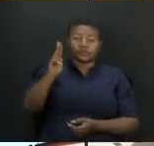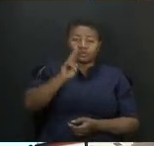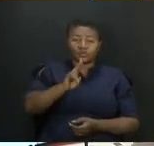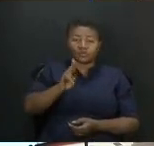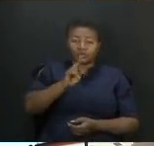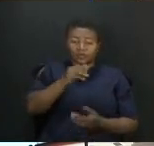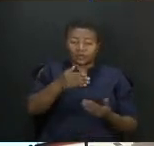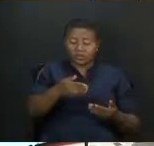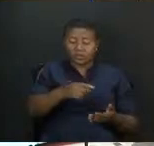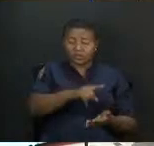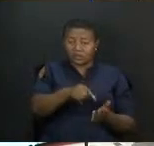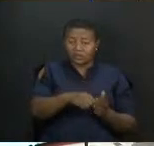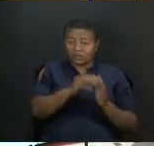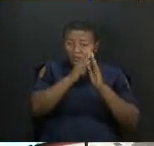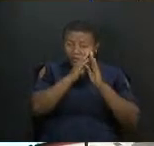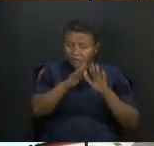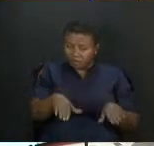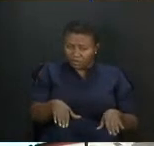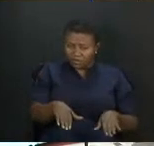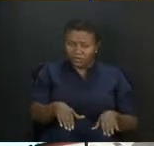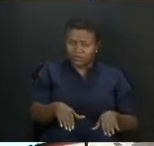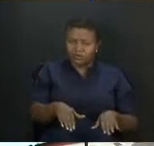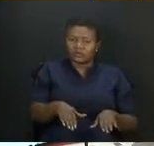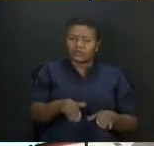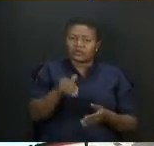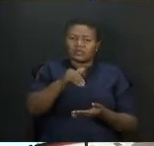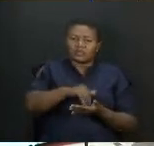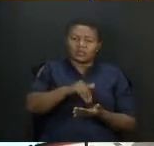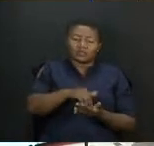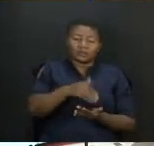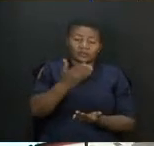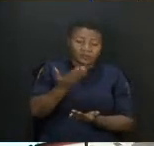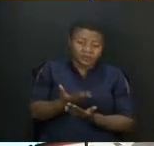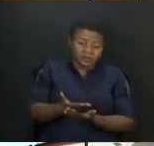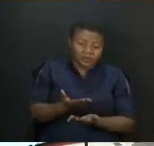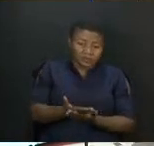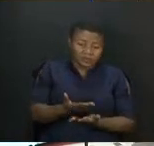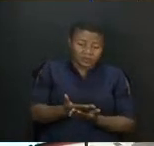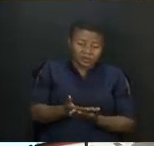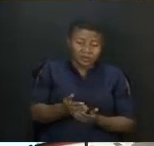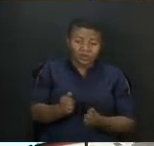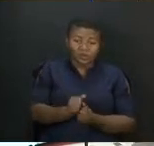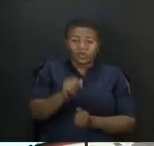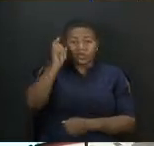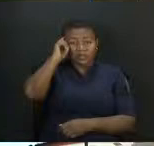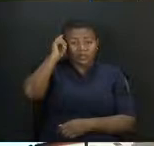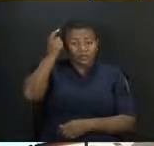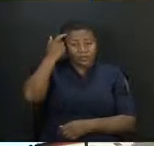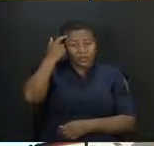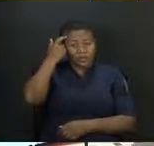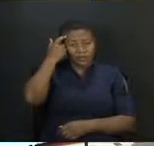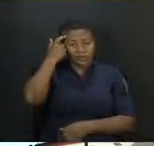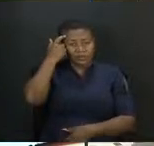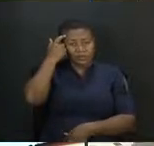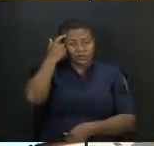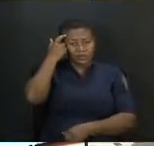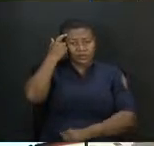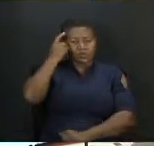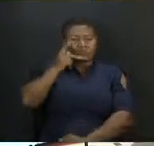to again appeal to government to